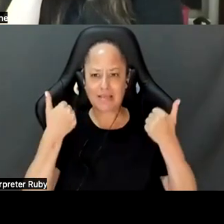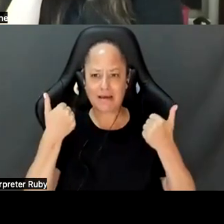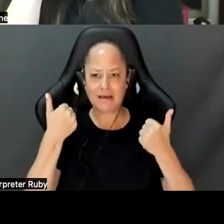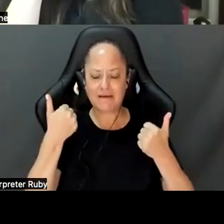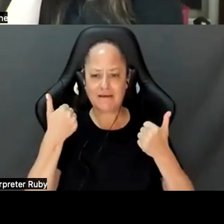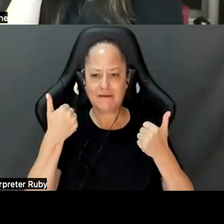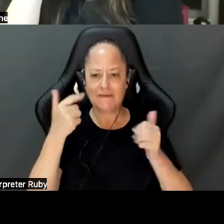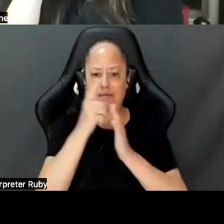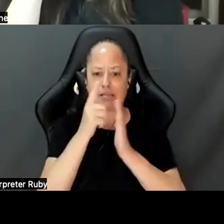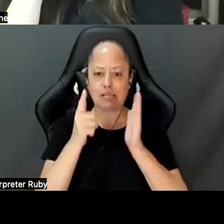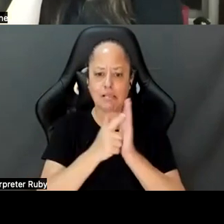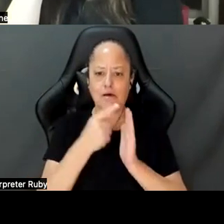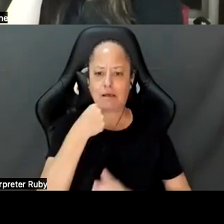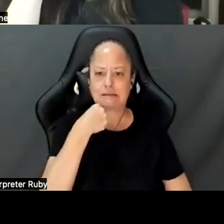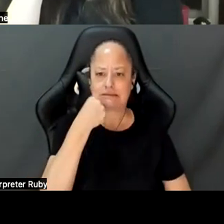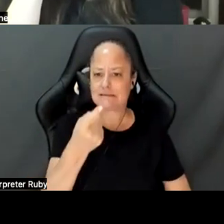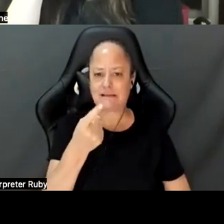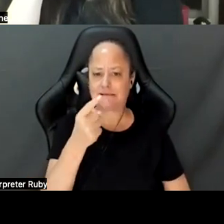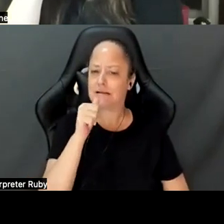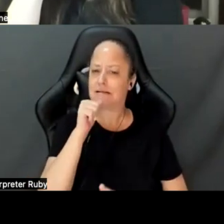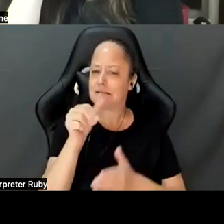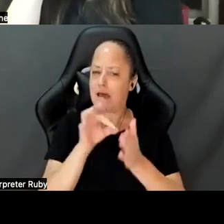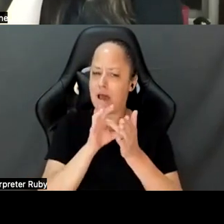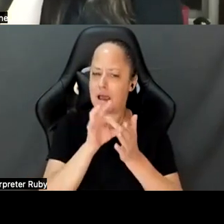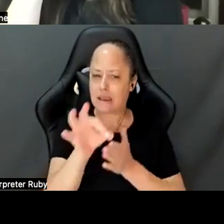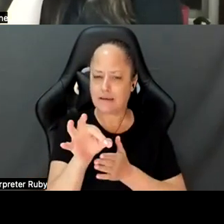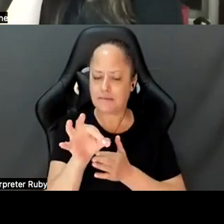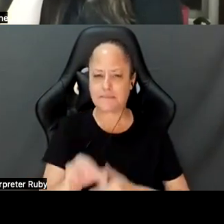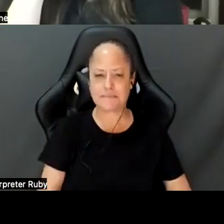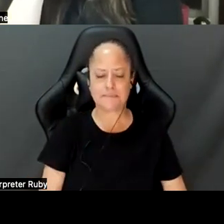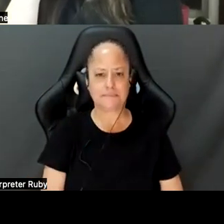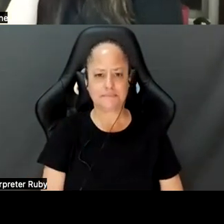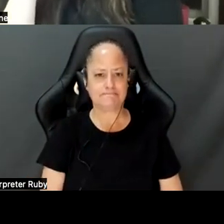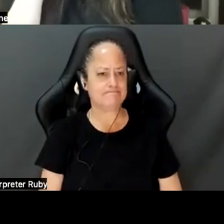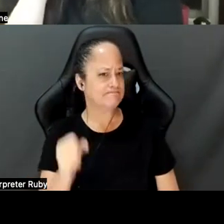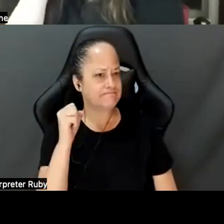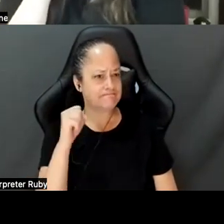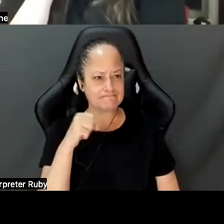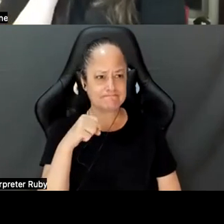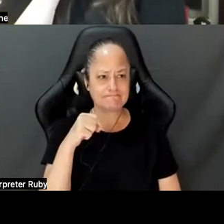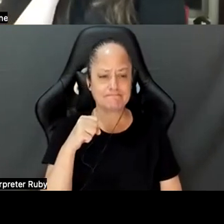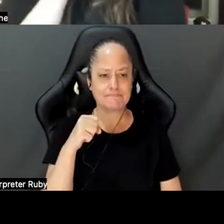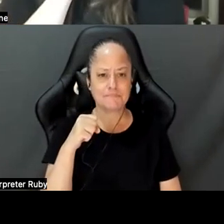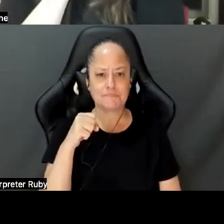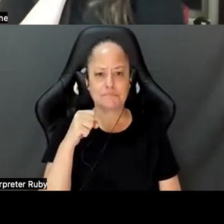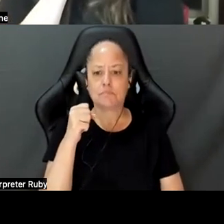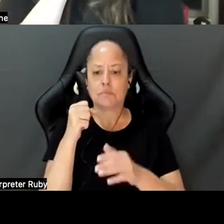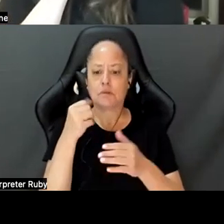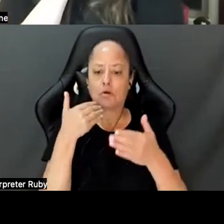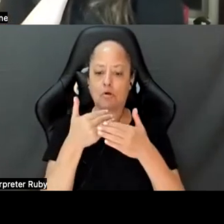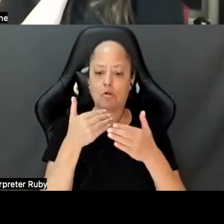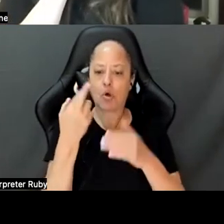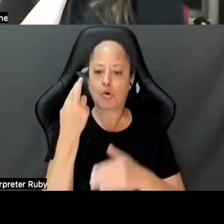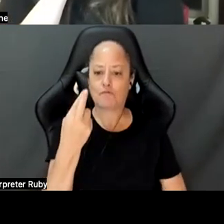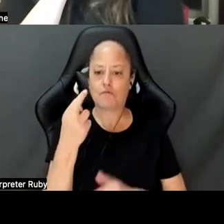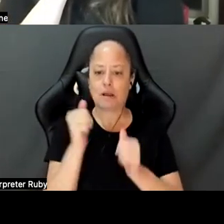law tells them that it doesn't count as Yeah. abuse. Yeah, But- every close friend with a disability I've ever